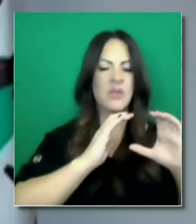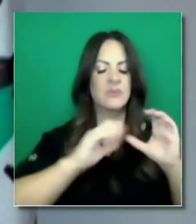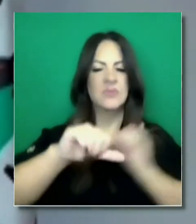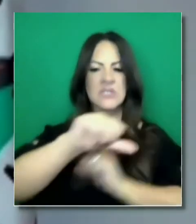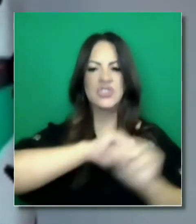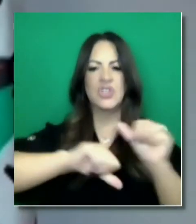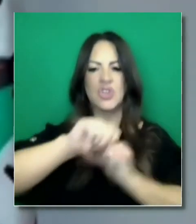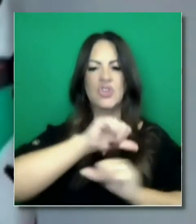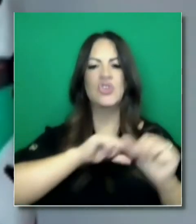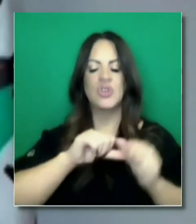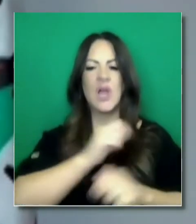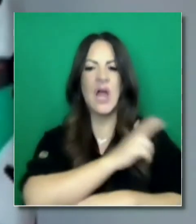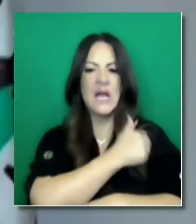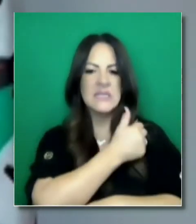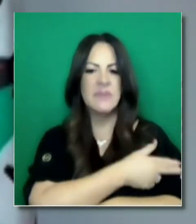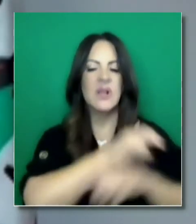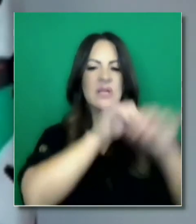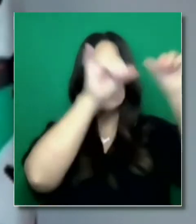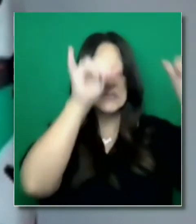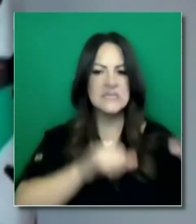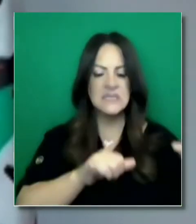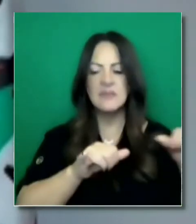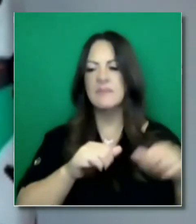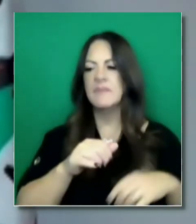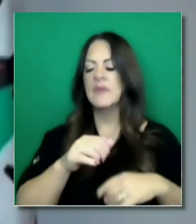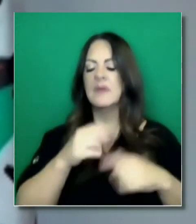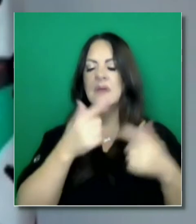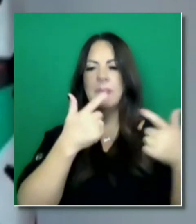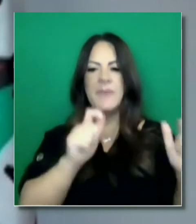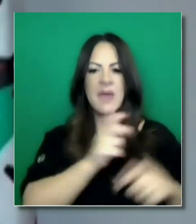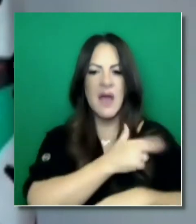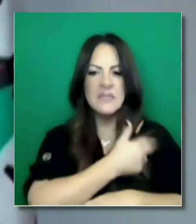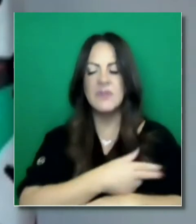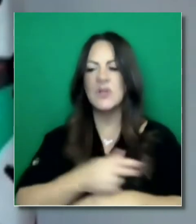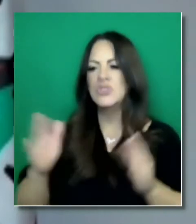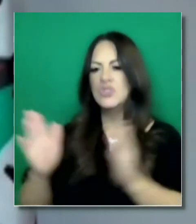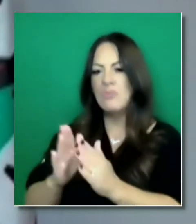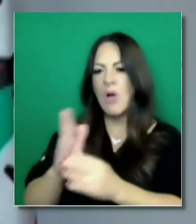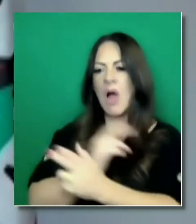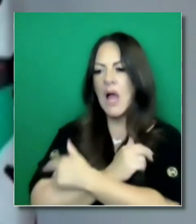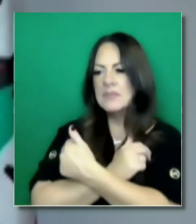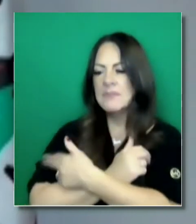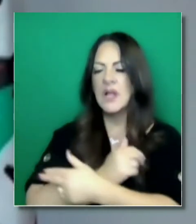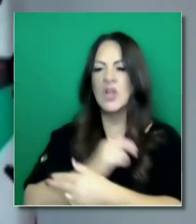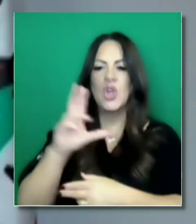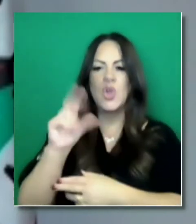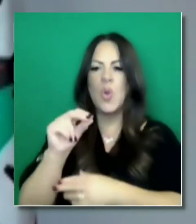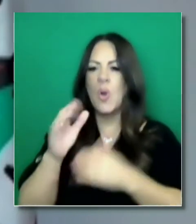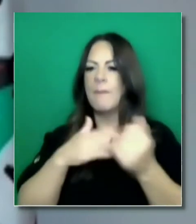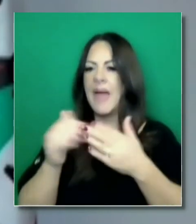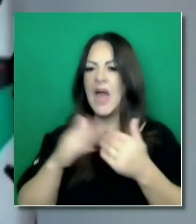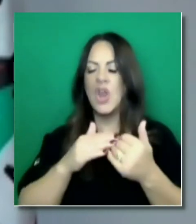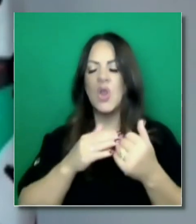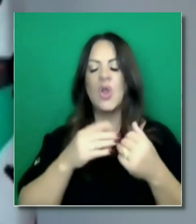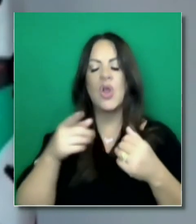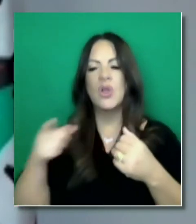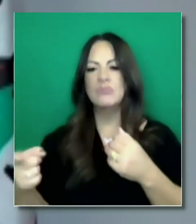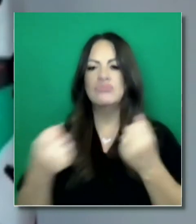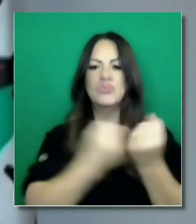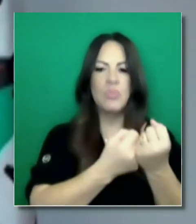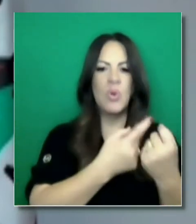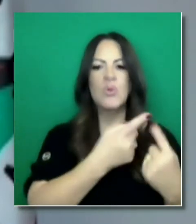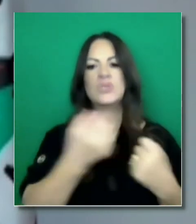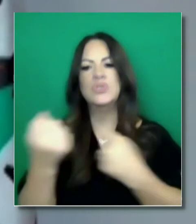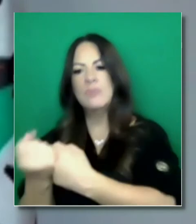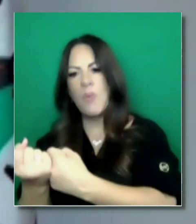of big systems with smaller hospitals to partner to make sure that no matter where every Californian goes, they can